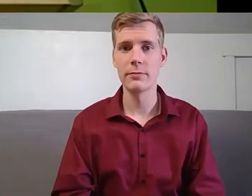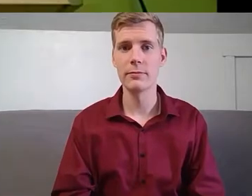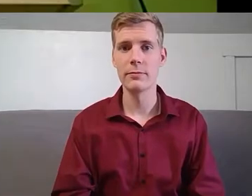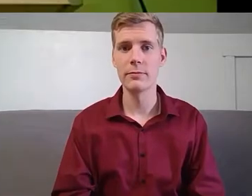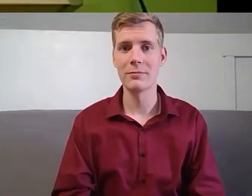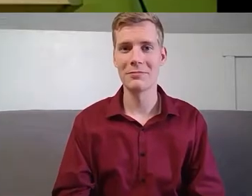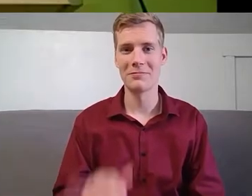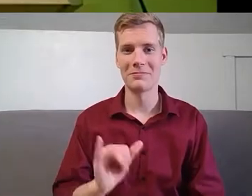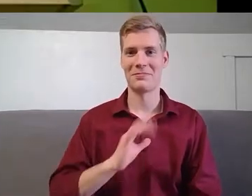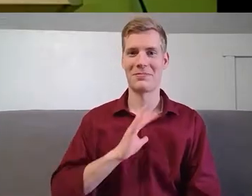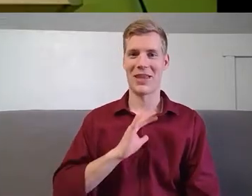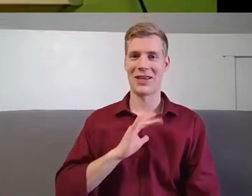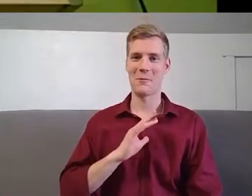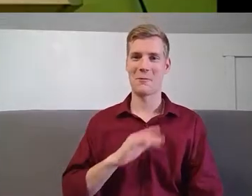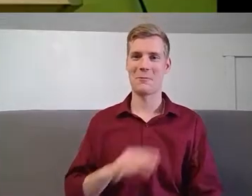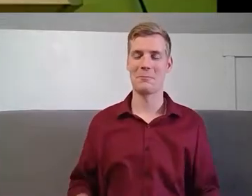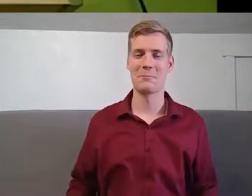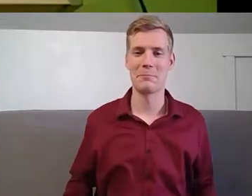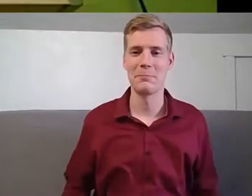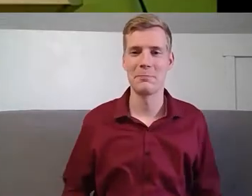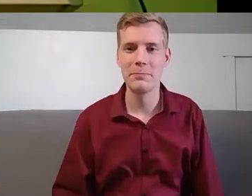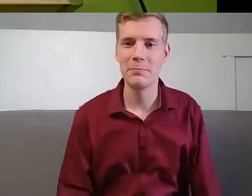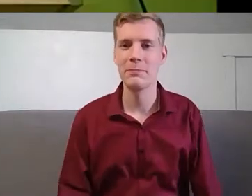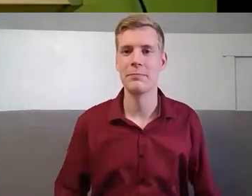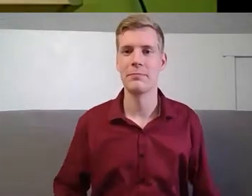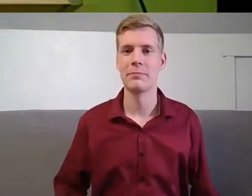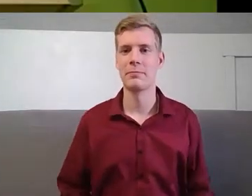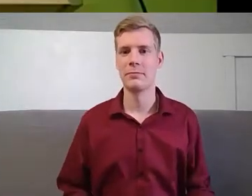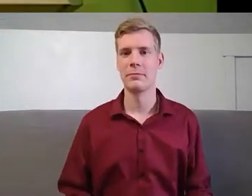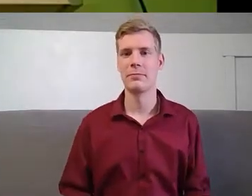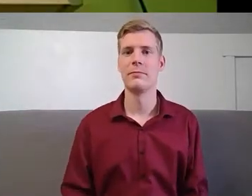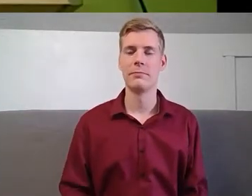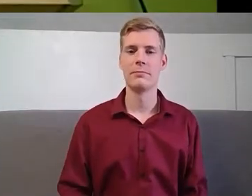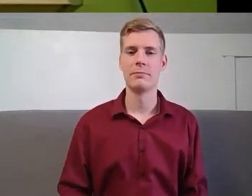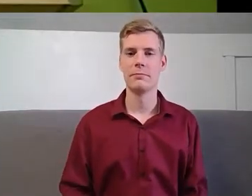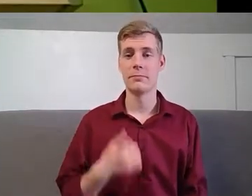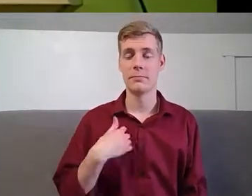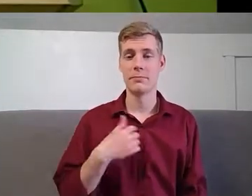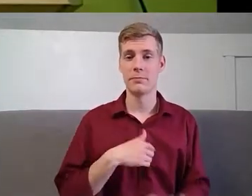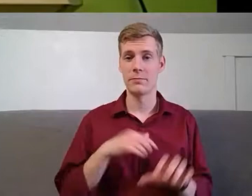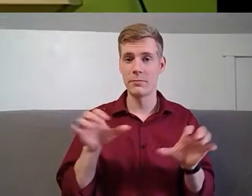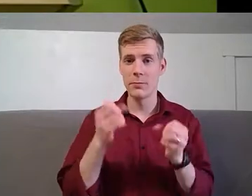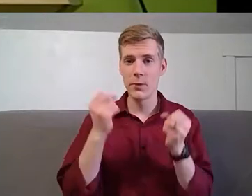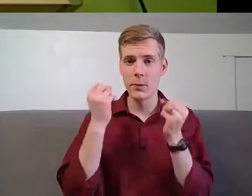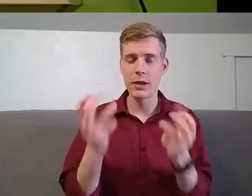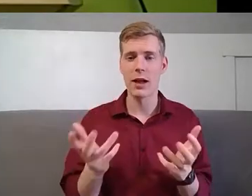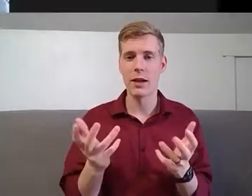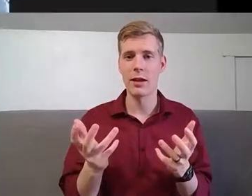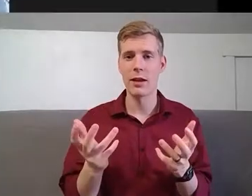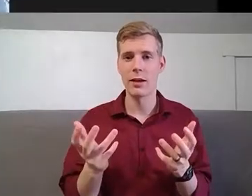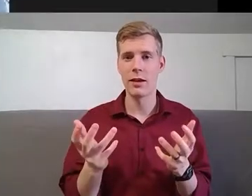So That's awesome. plus we're doing a lot of the